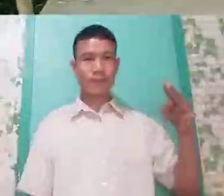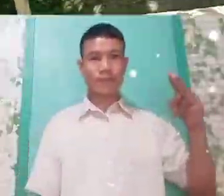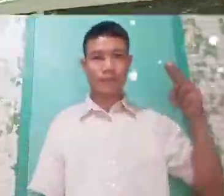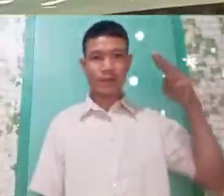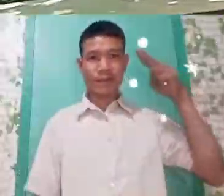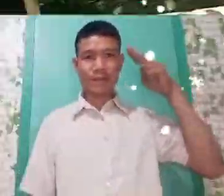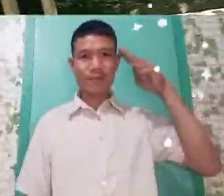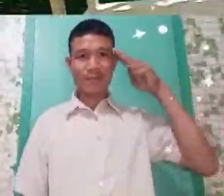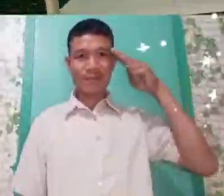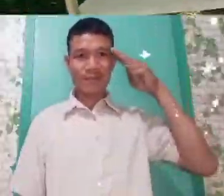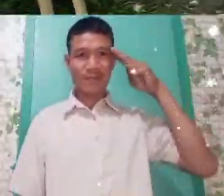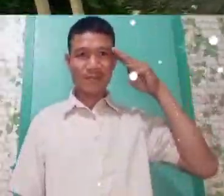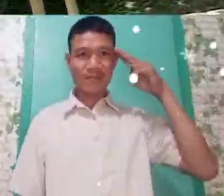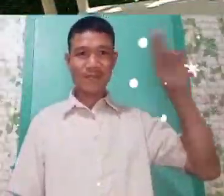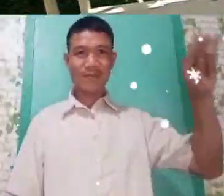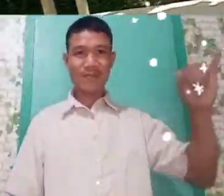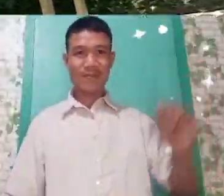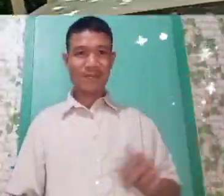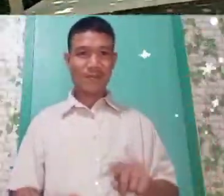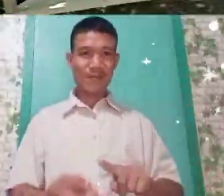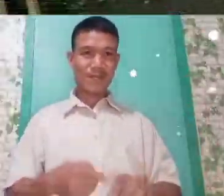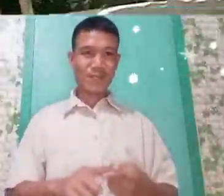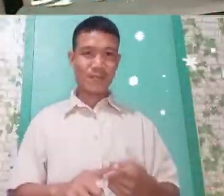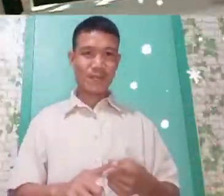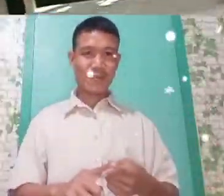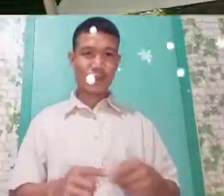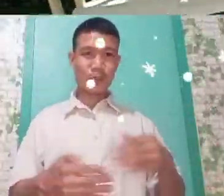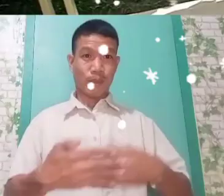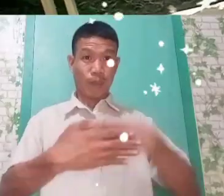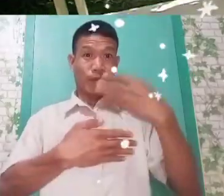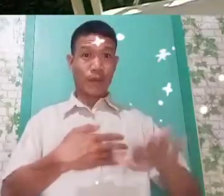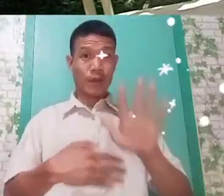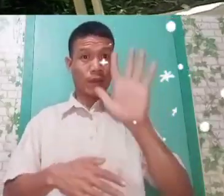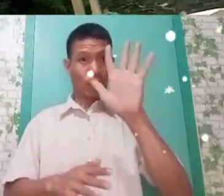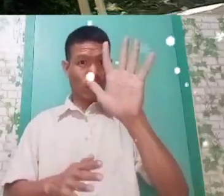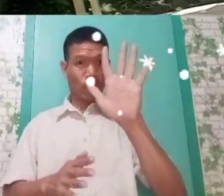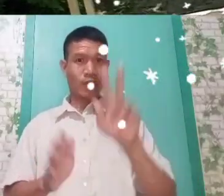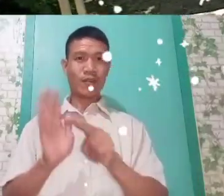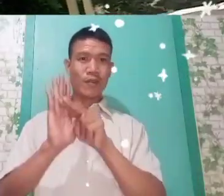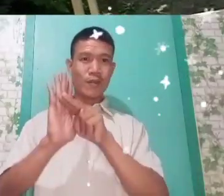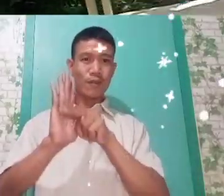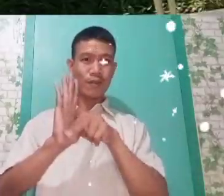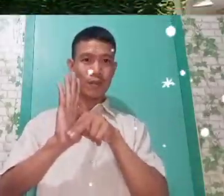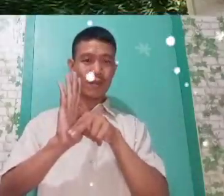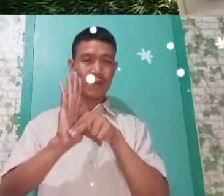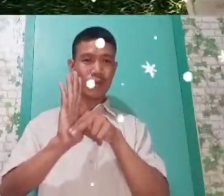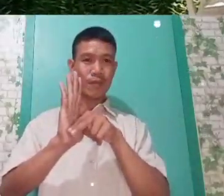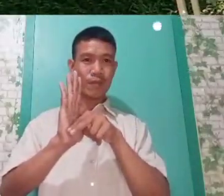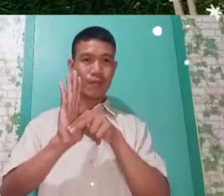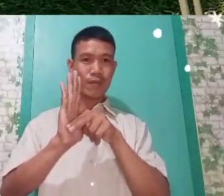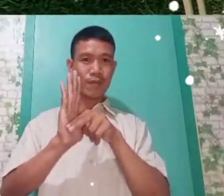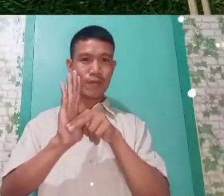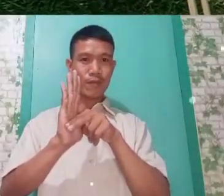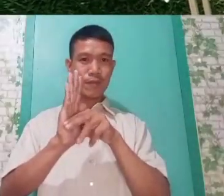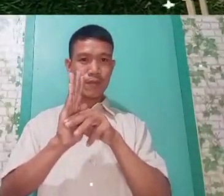Hi guys, after 5 hours of doing